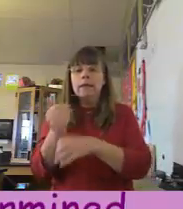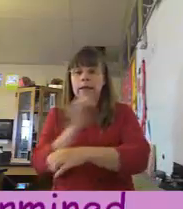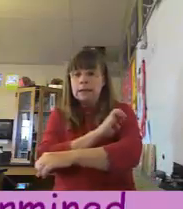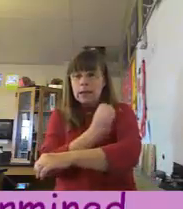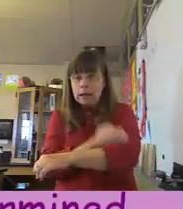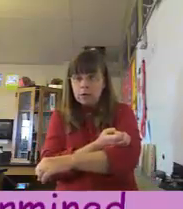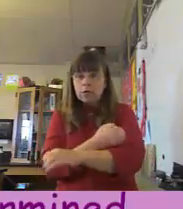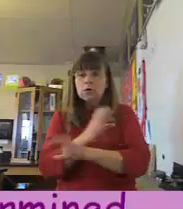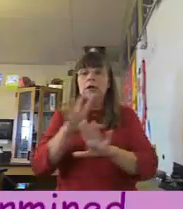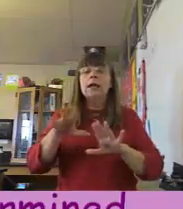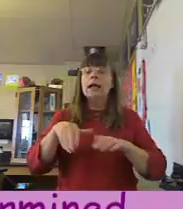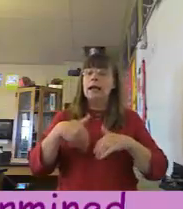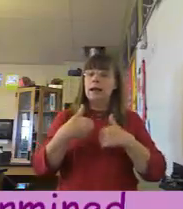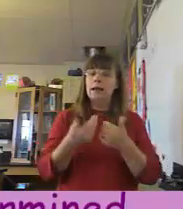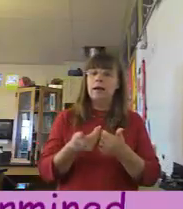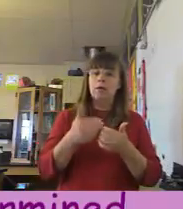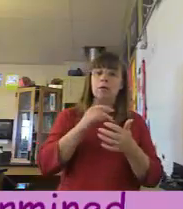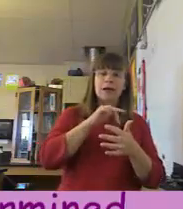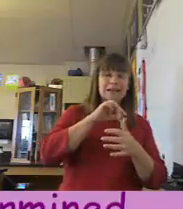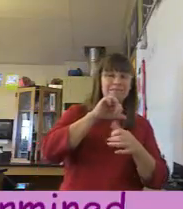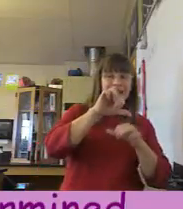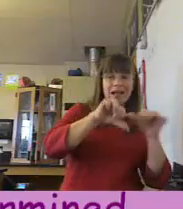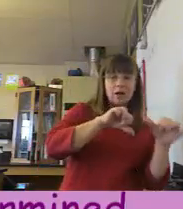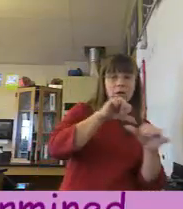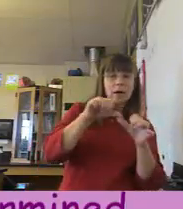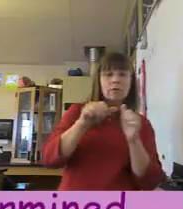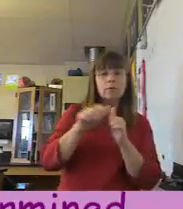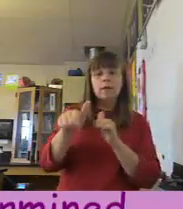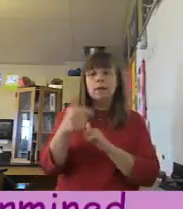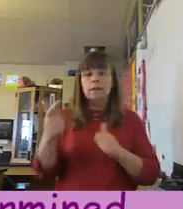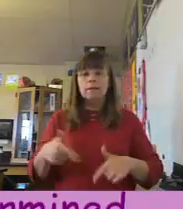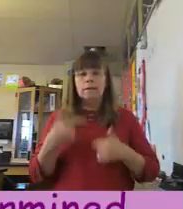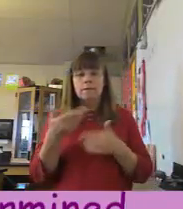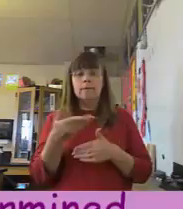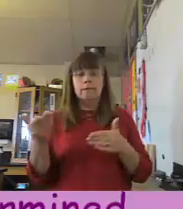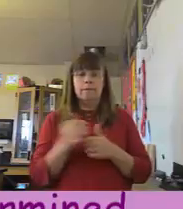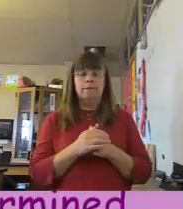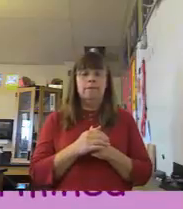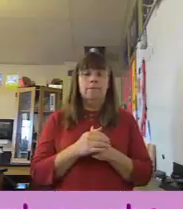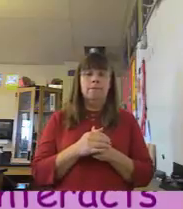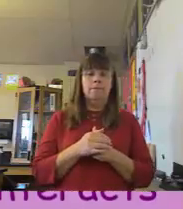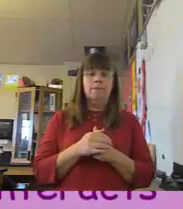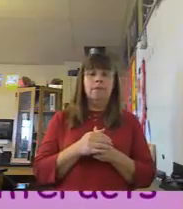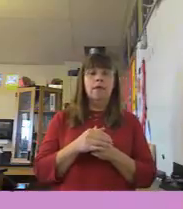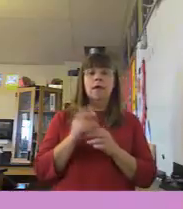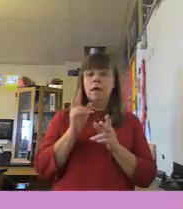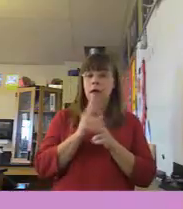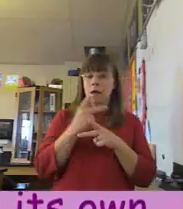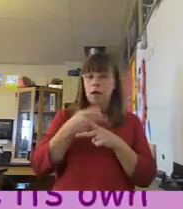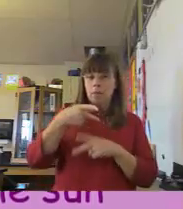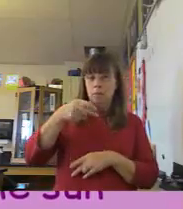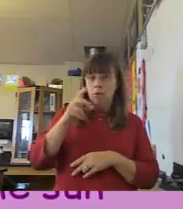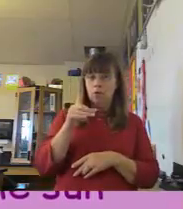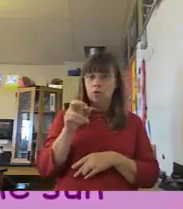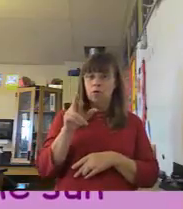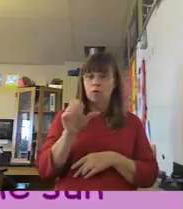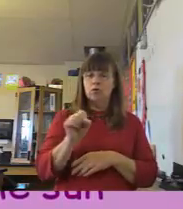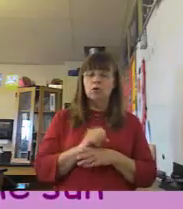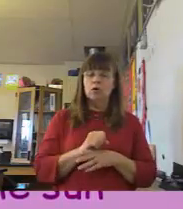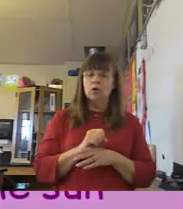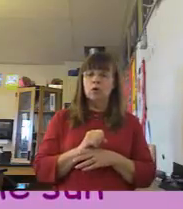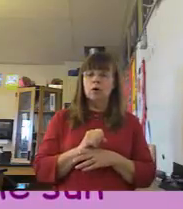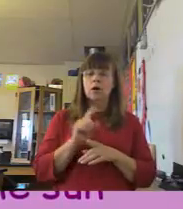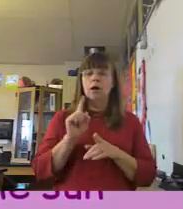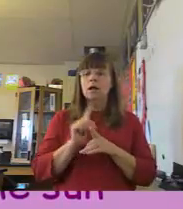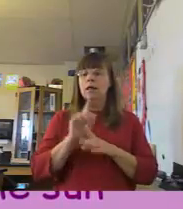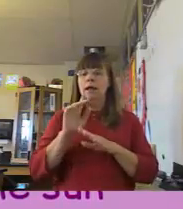it's something called a producer, that's something that makes its own food. They use gases or light from the sun for their energy. So these would be like all